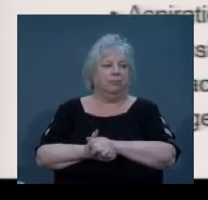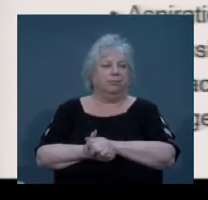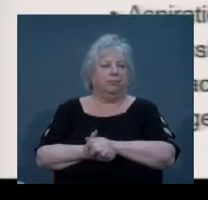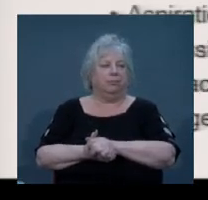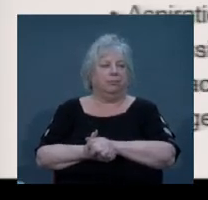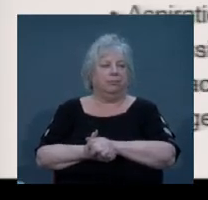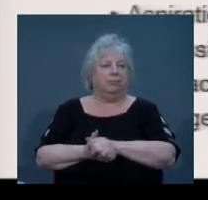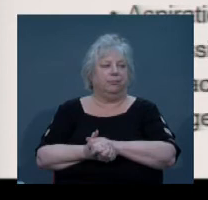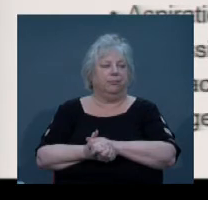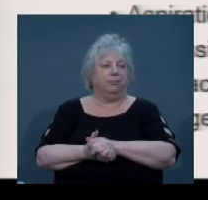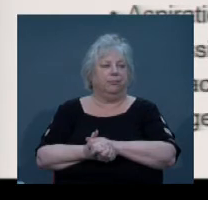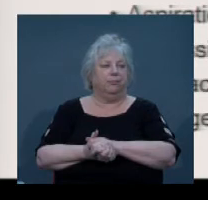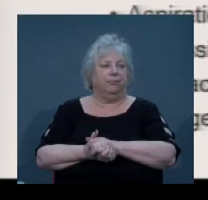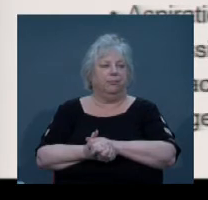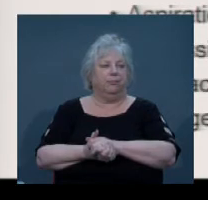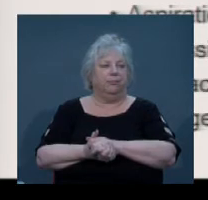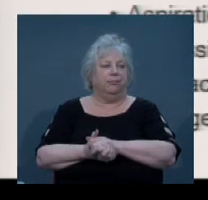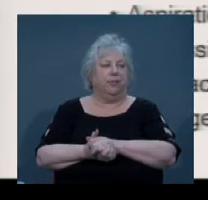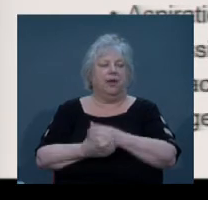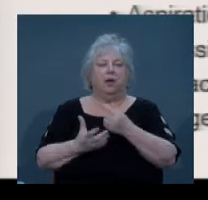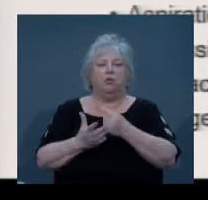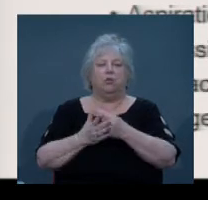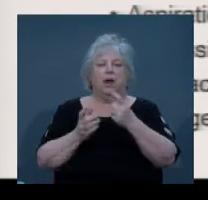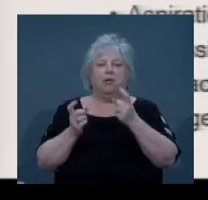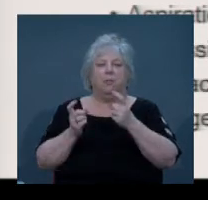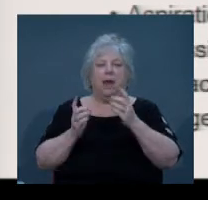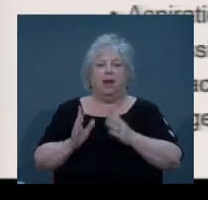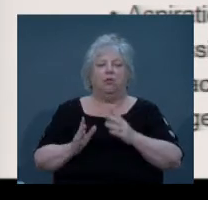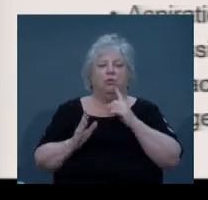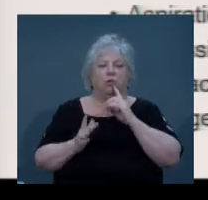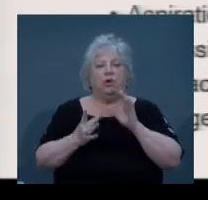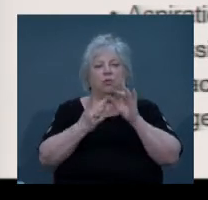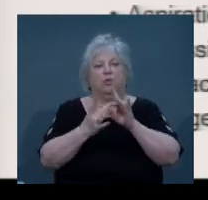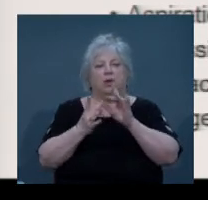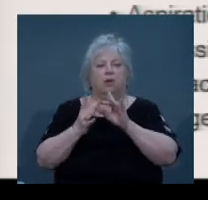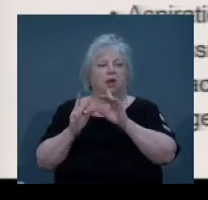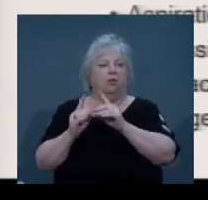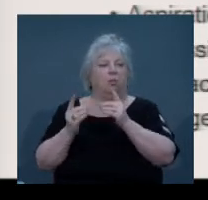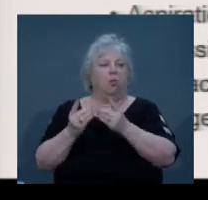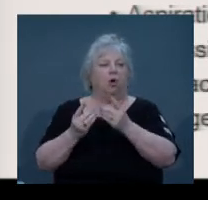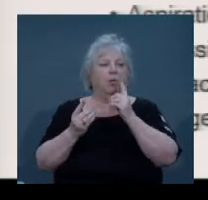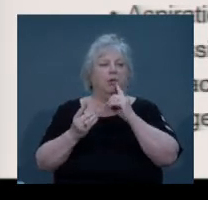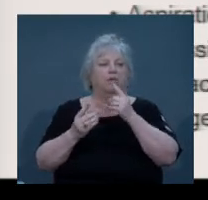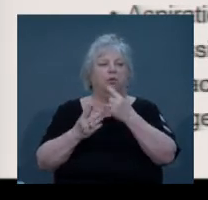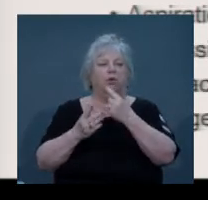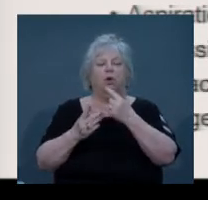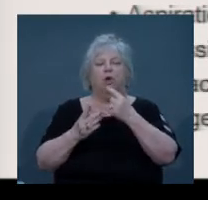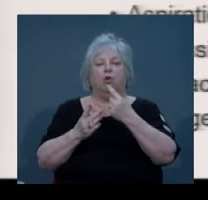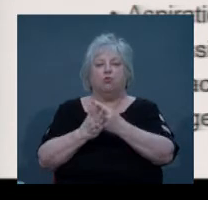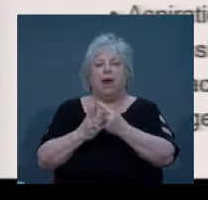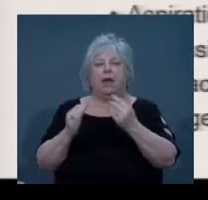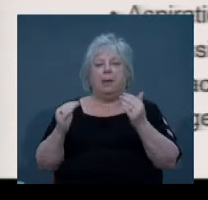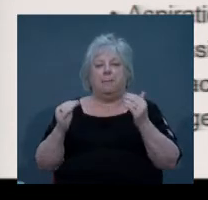Moving on, the grants manager has reached out to the departments for grant match needs.